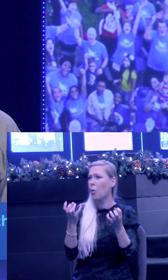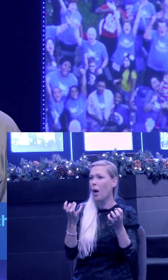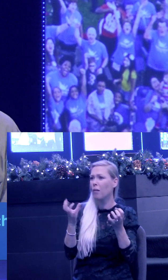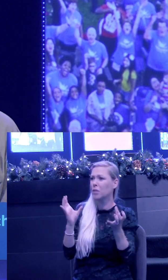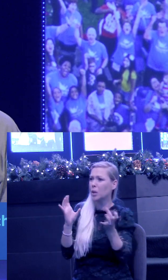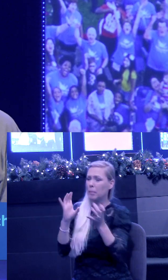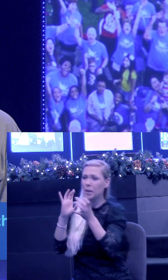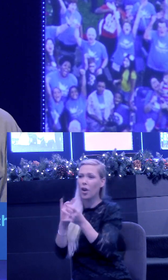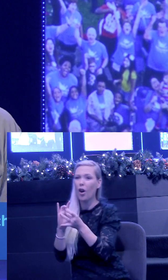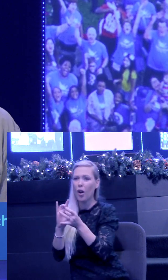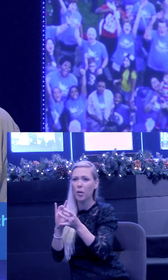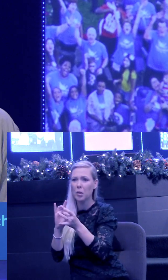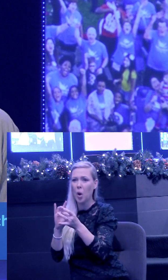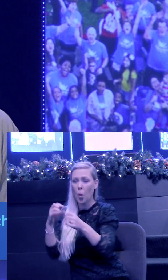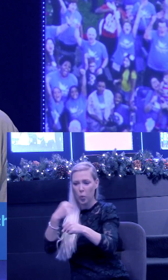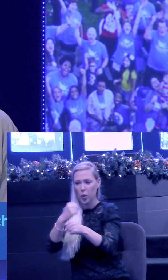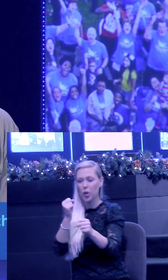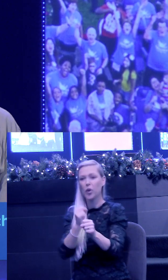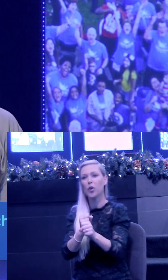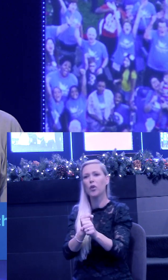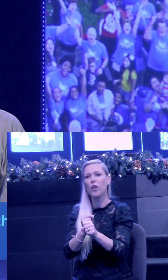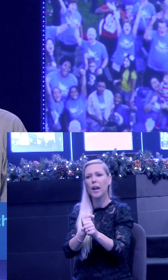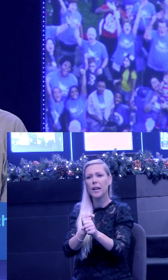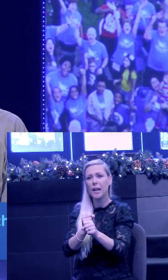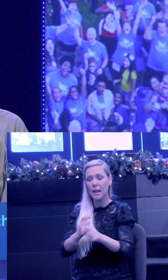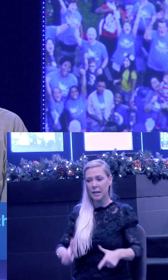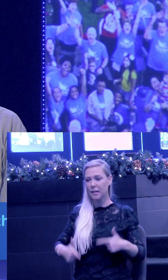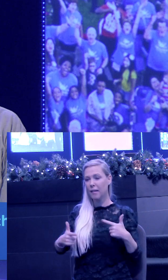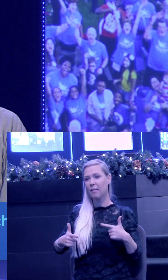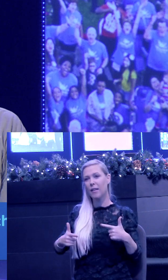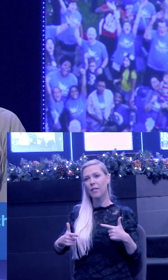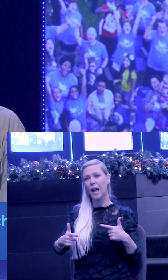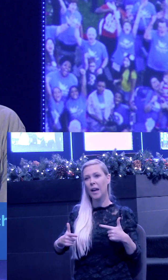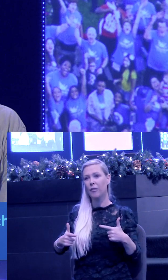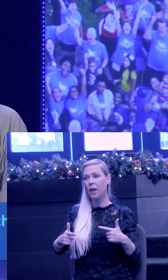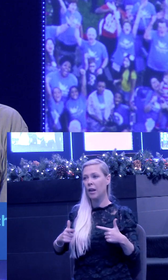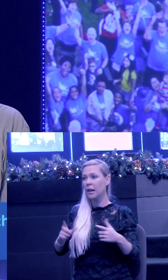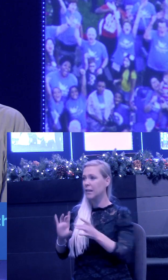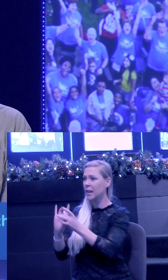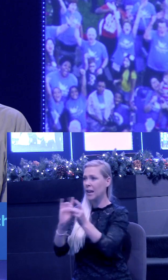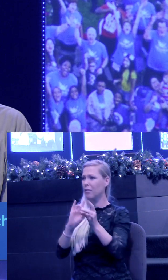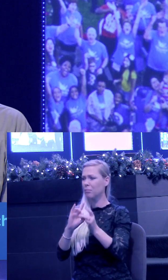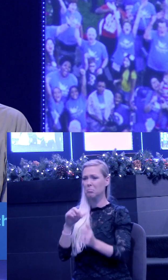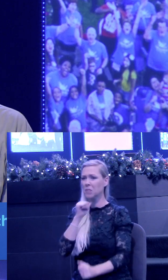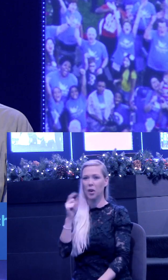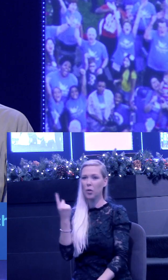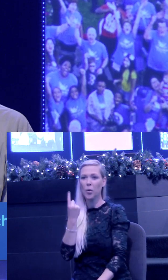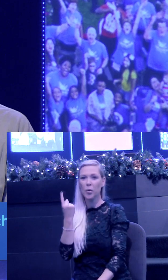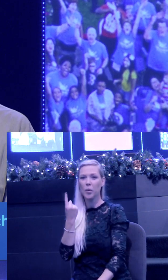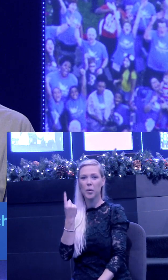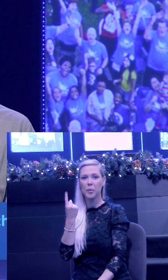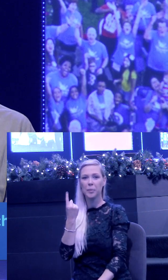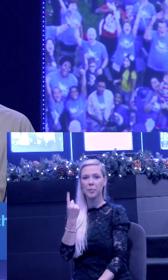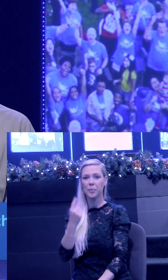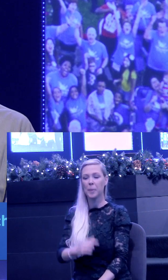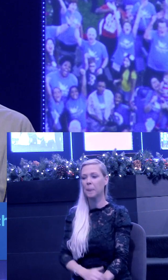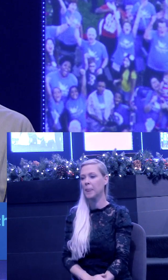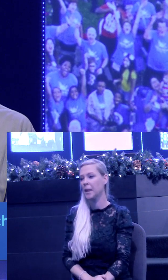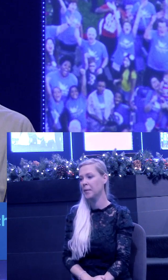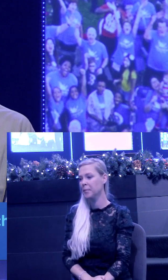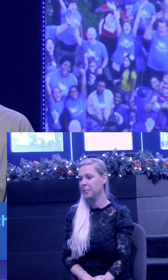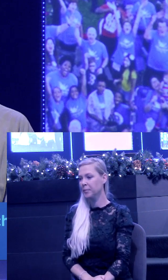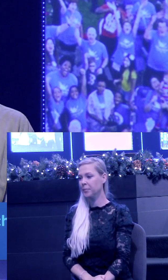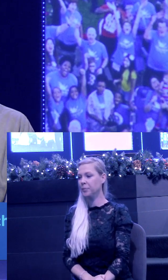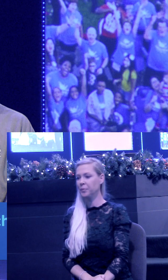were made to do life together. We weren't made to do life solo. It says in the book of Genesis